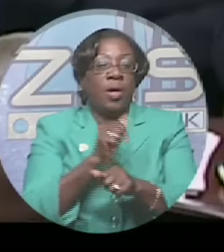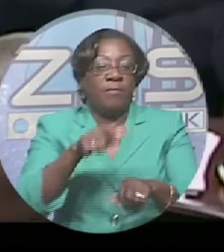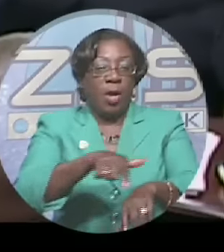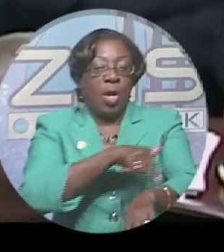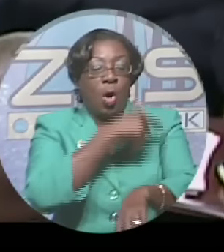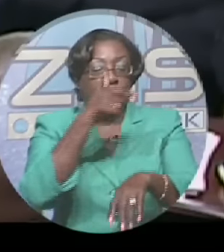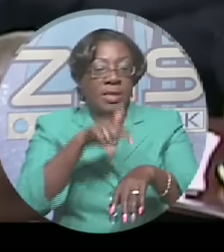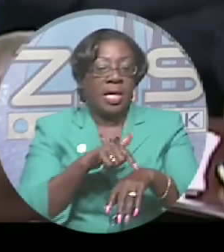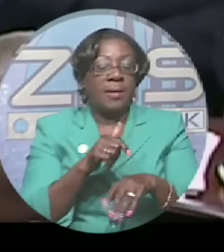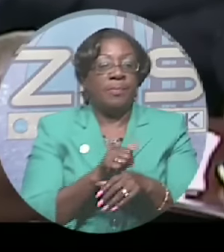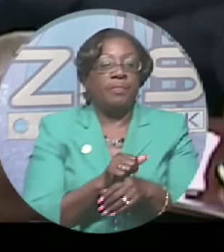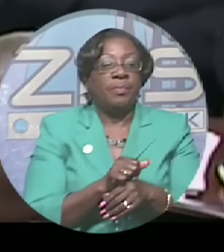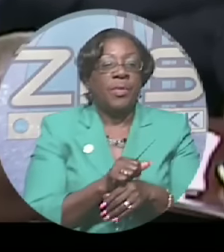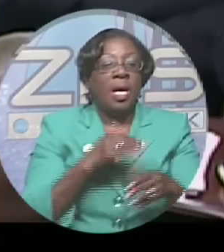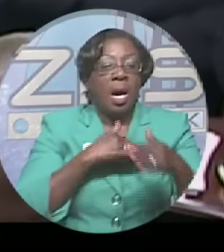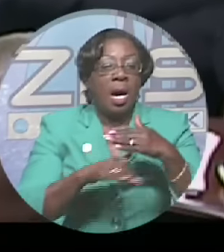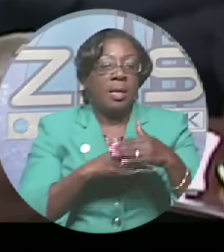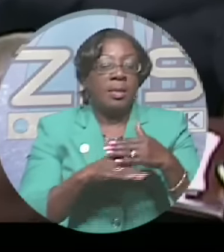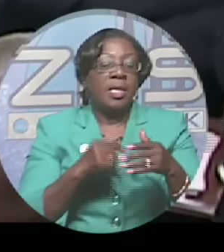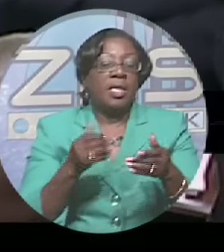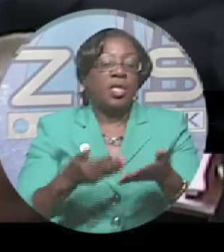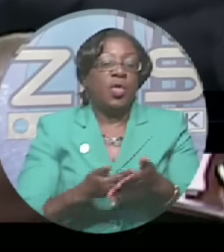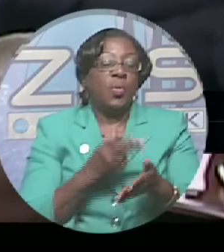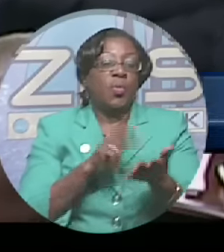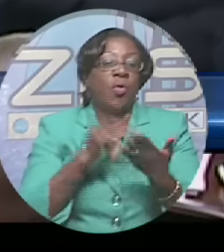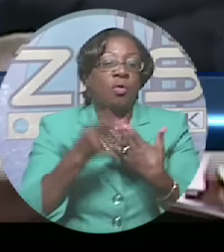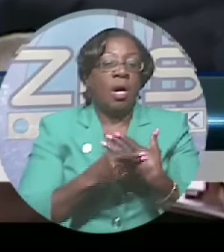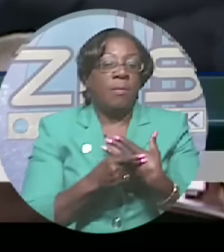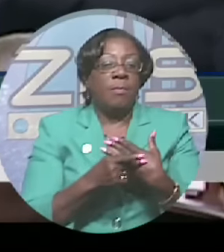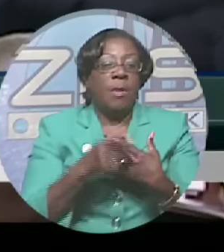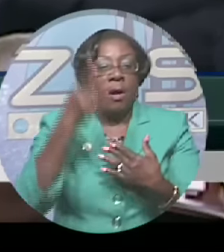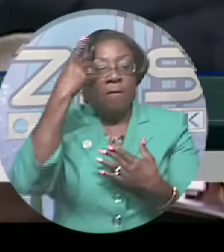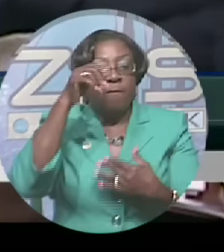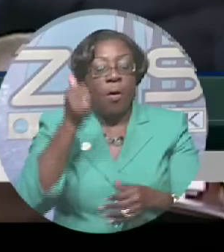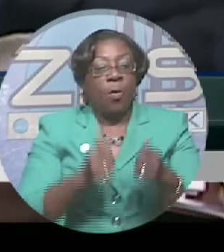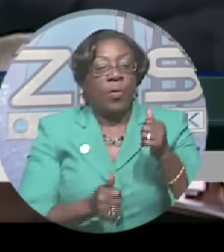term. Under this new program, for which we have